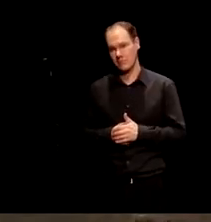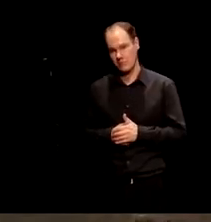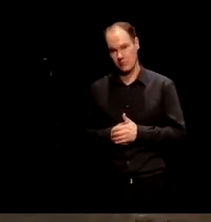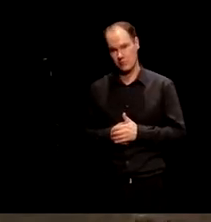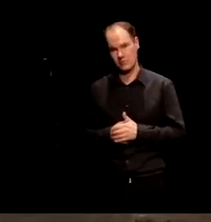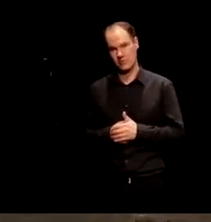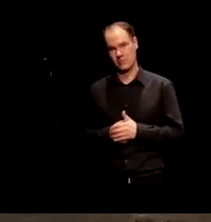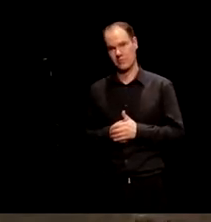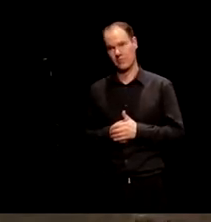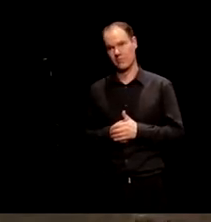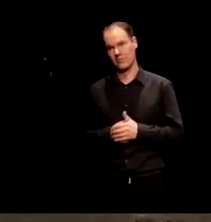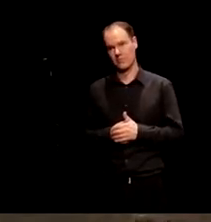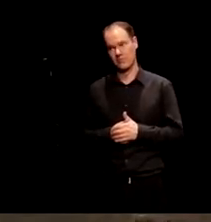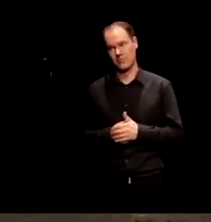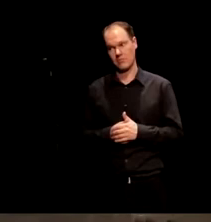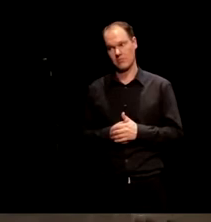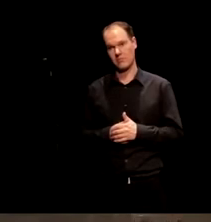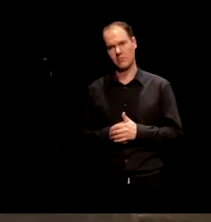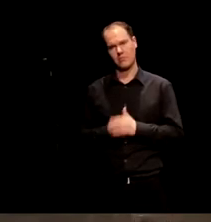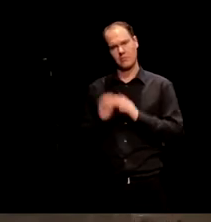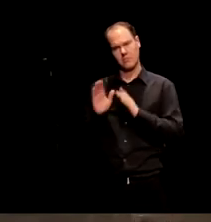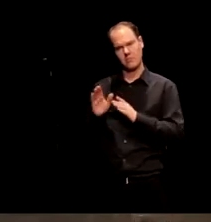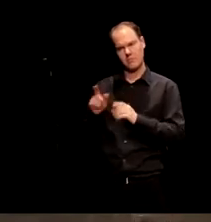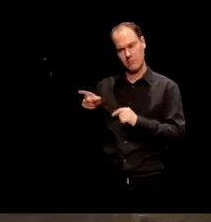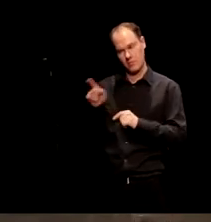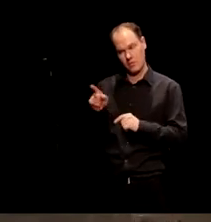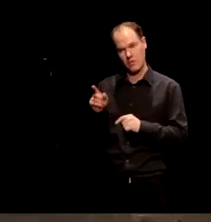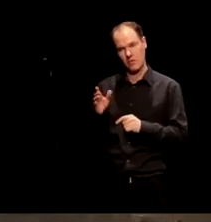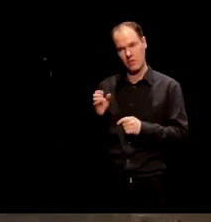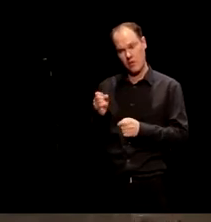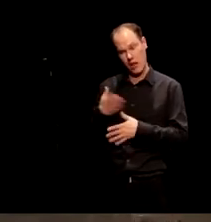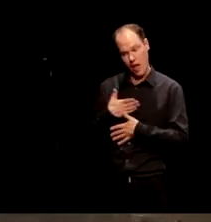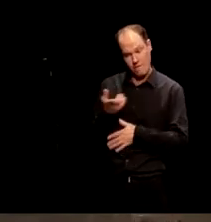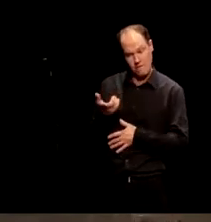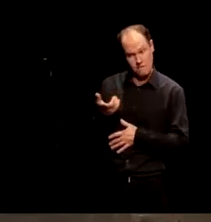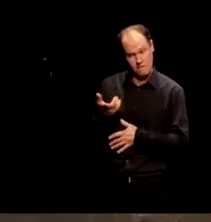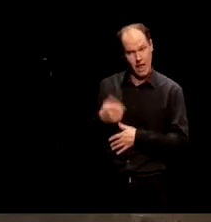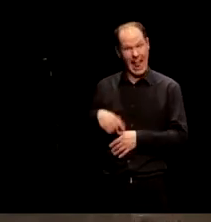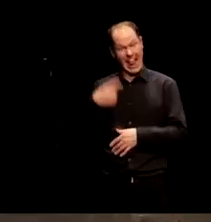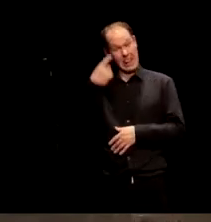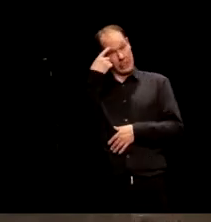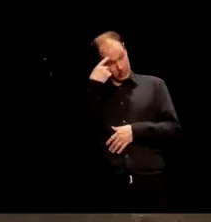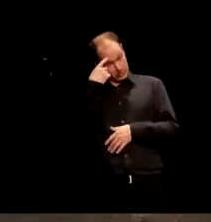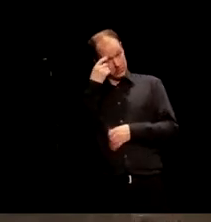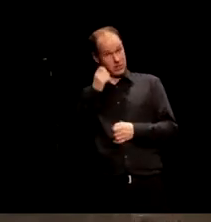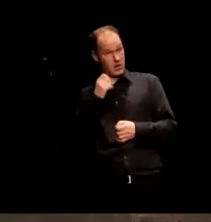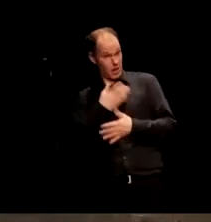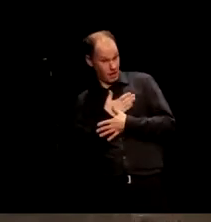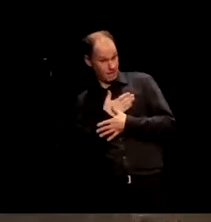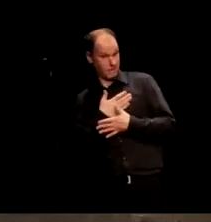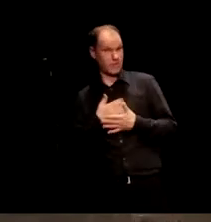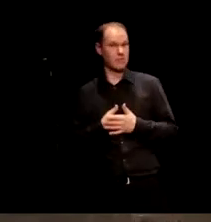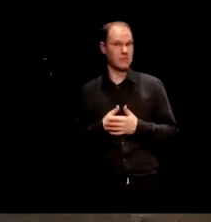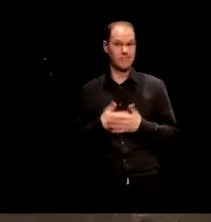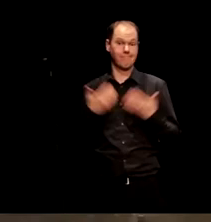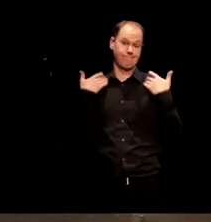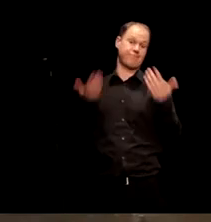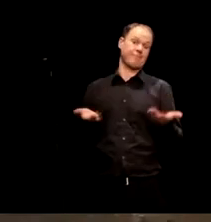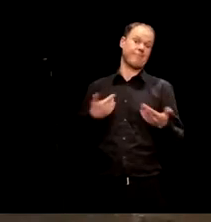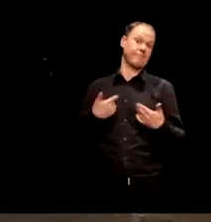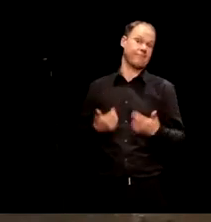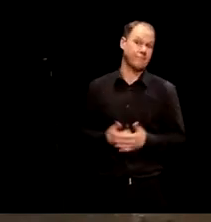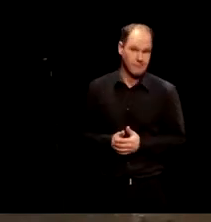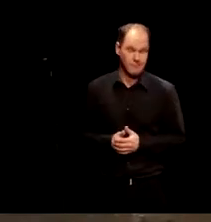But you... Do you love? Yes, I thought I did. I don't know.